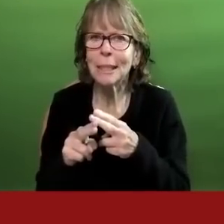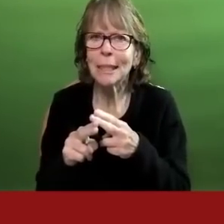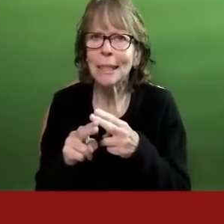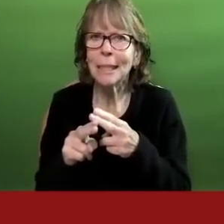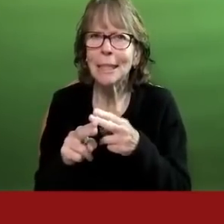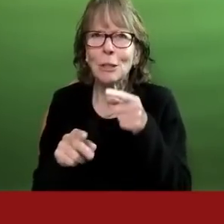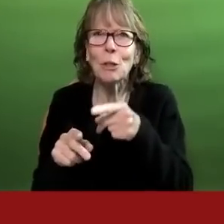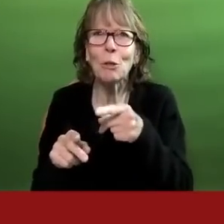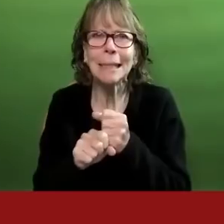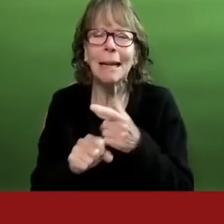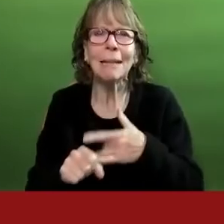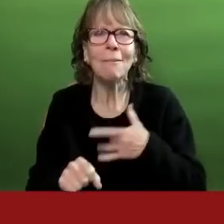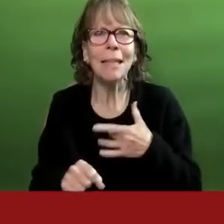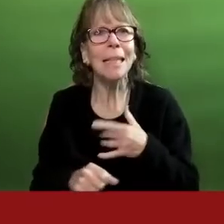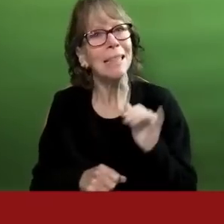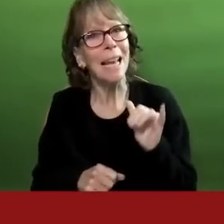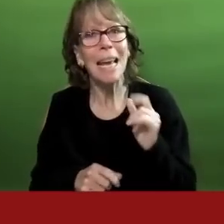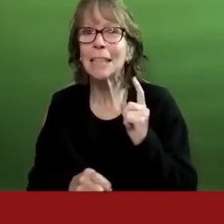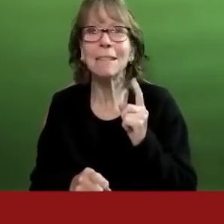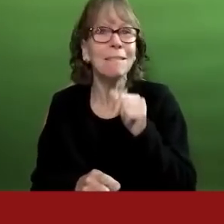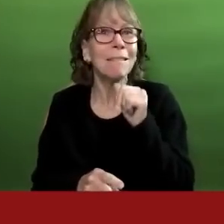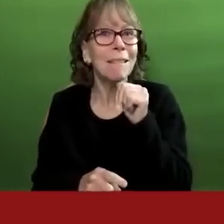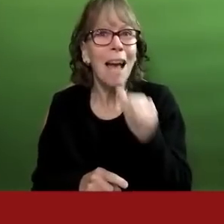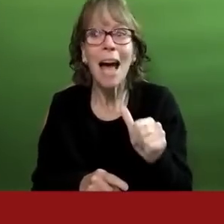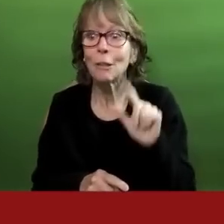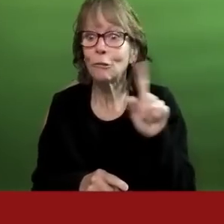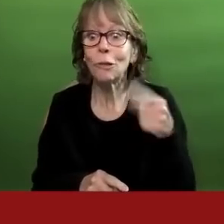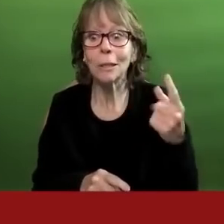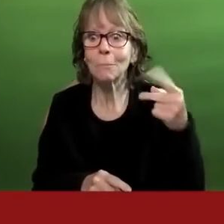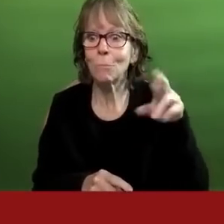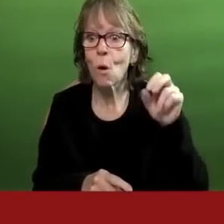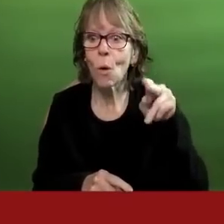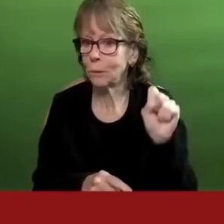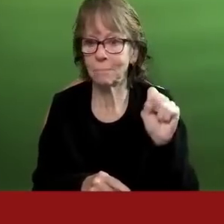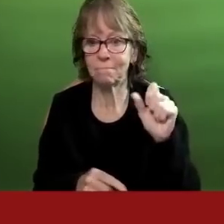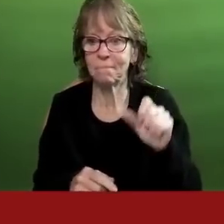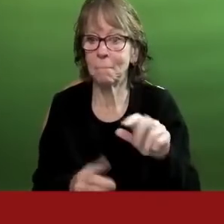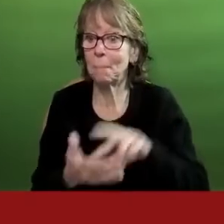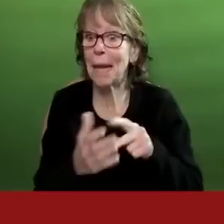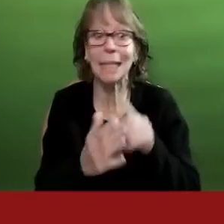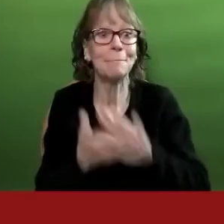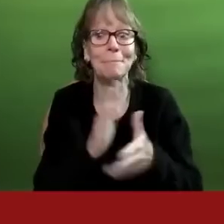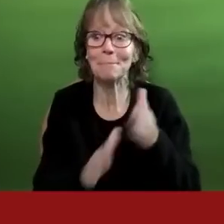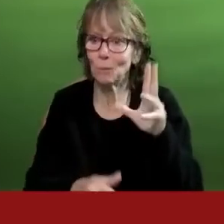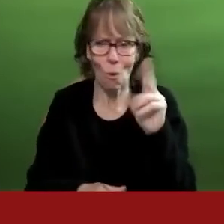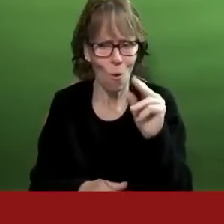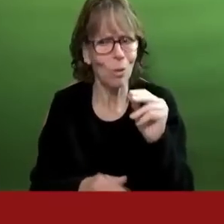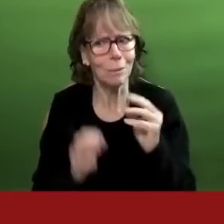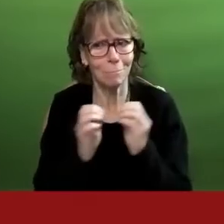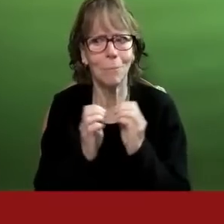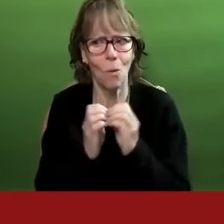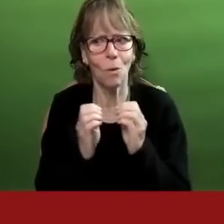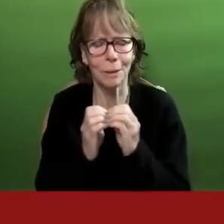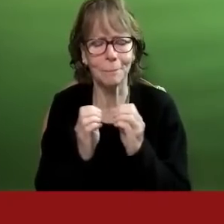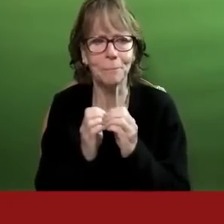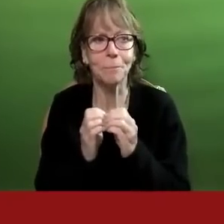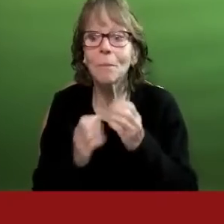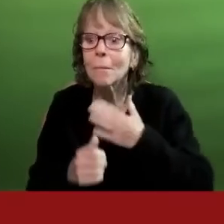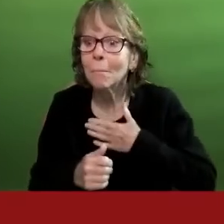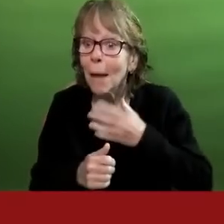just about pronouns. So I often tell people that there is so much more about pronouns. And here are some of the things that I have